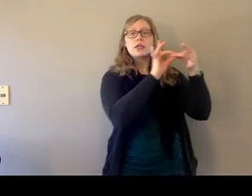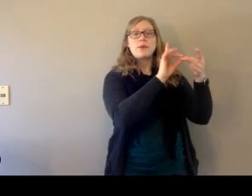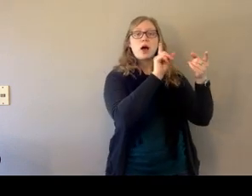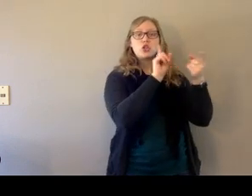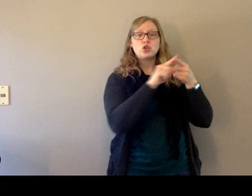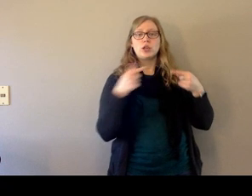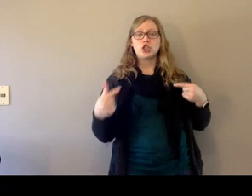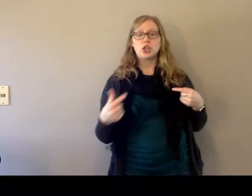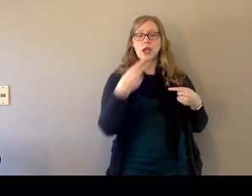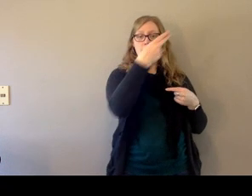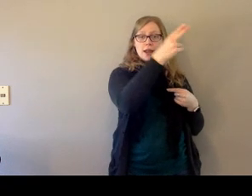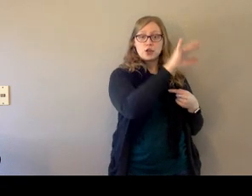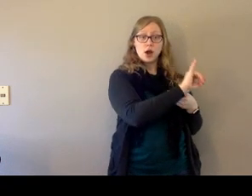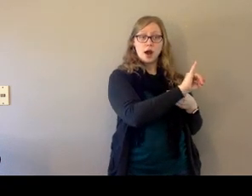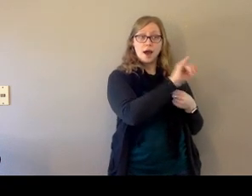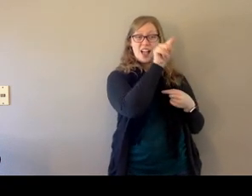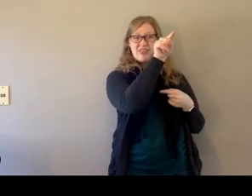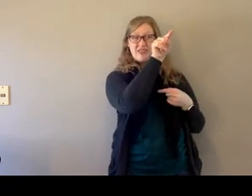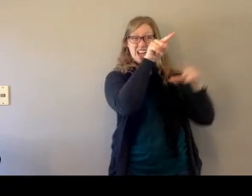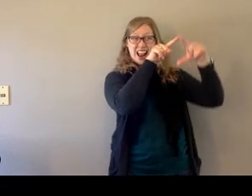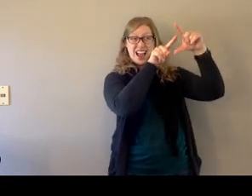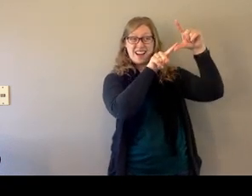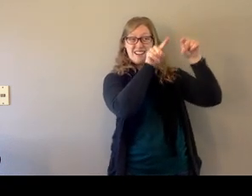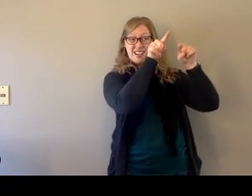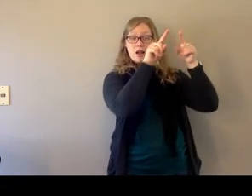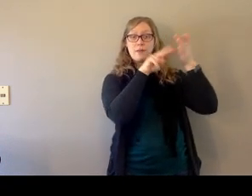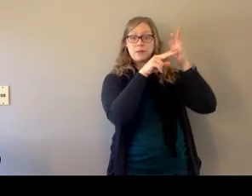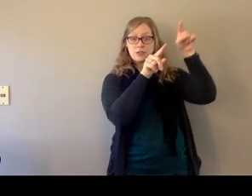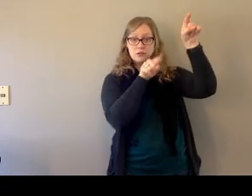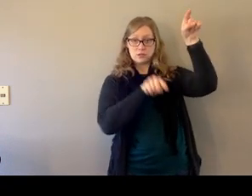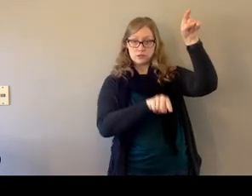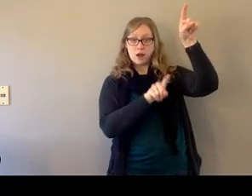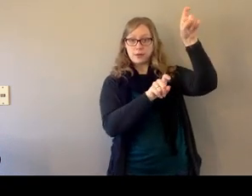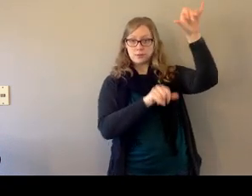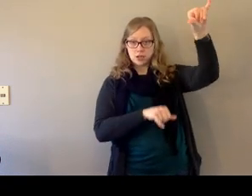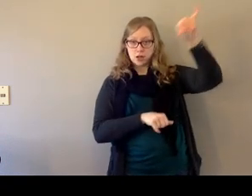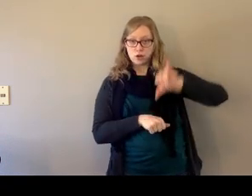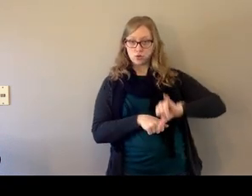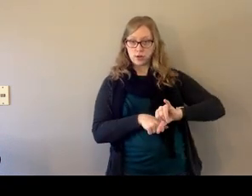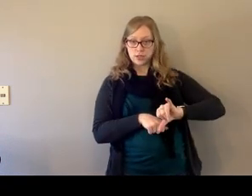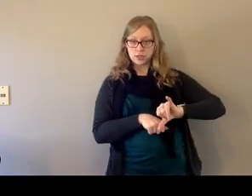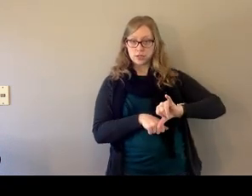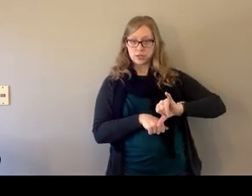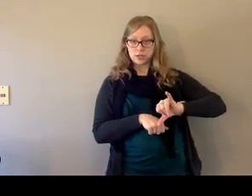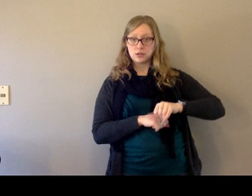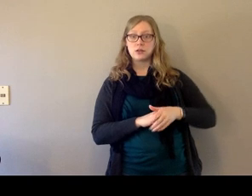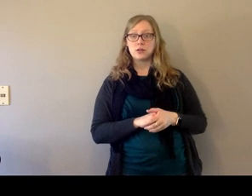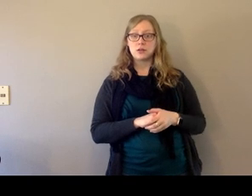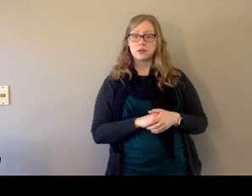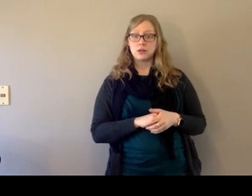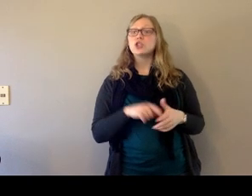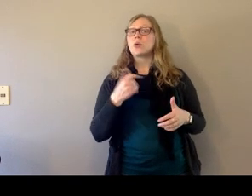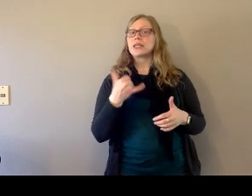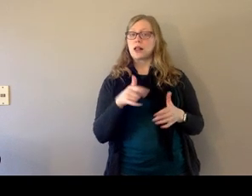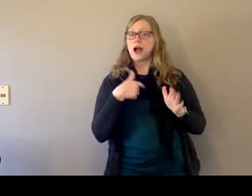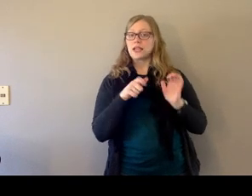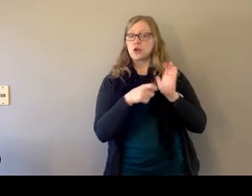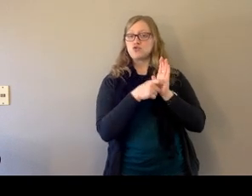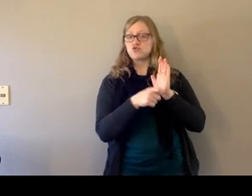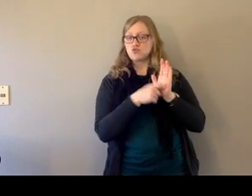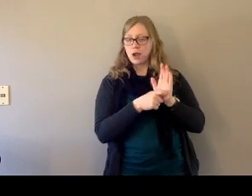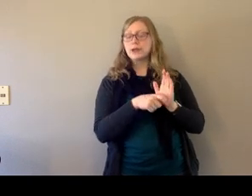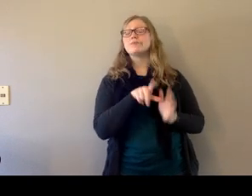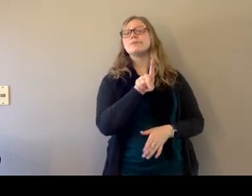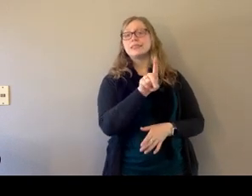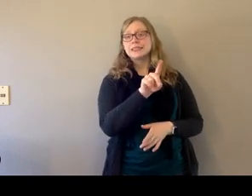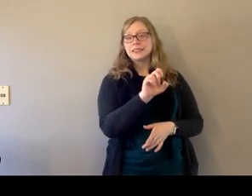GHI, and so they have to be congruent. So then I can say angle DEF is in fact congruent